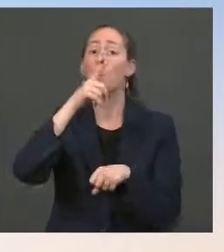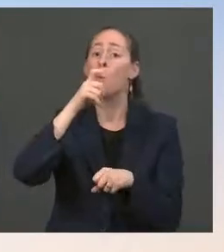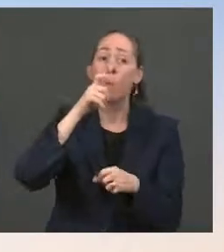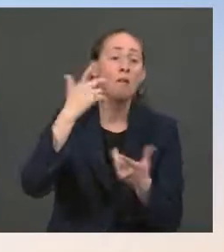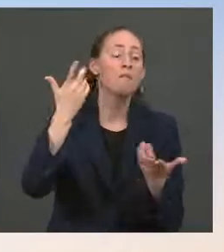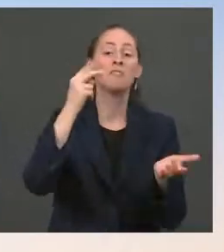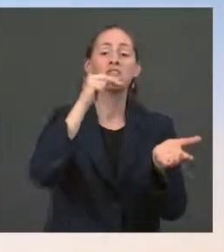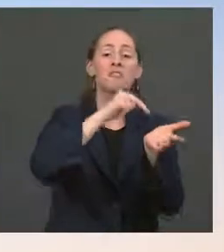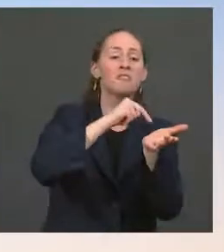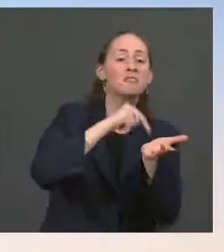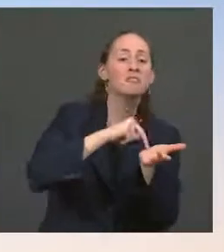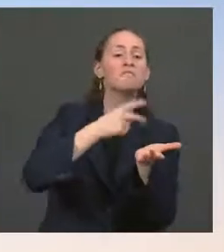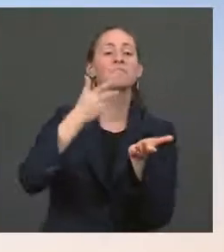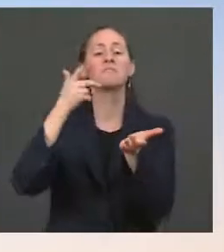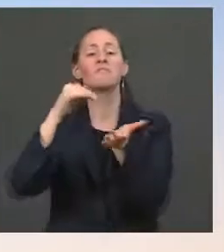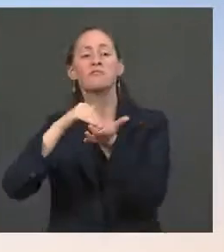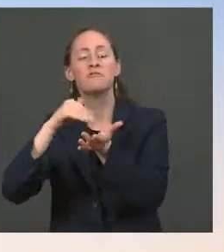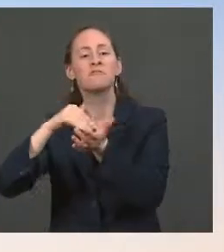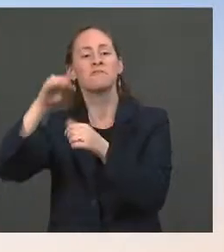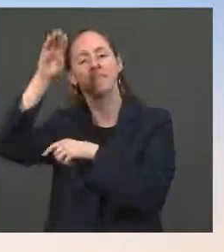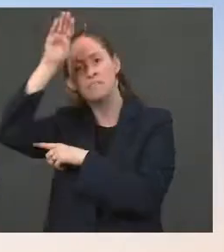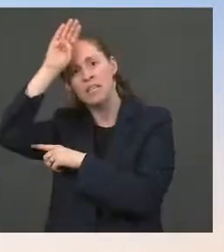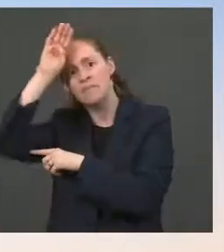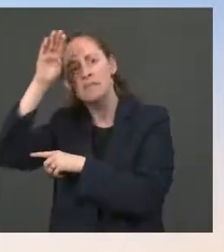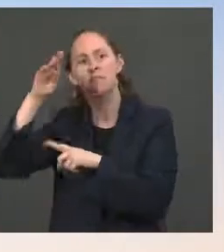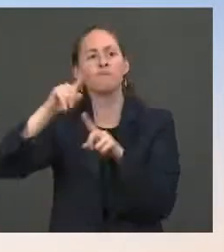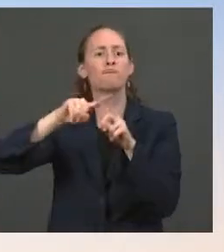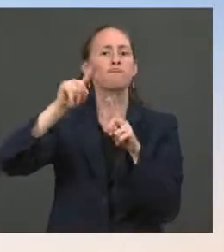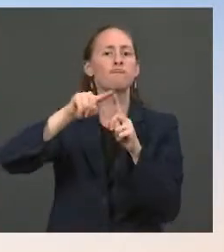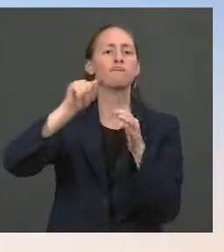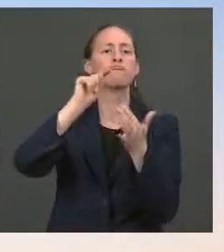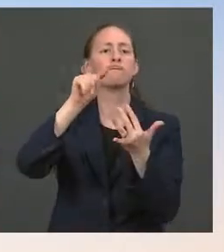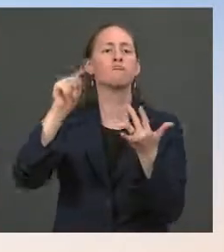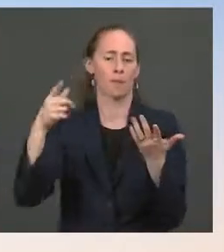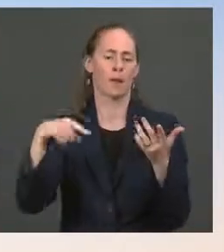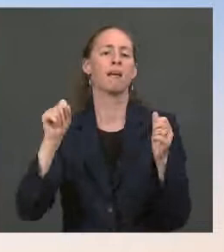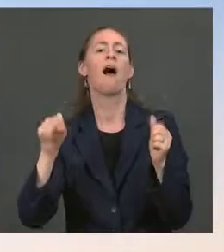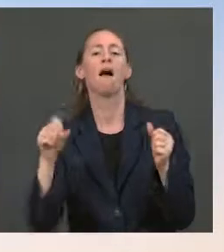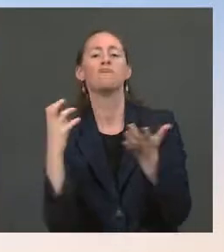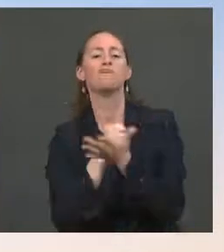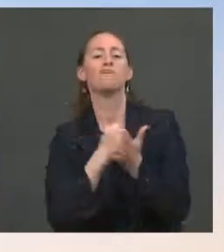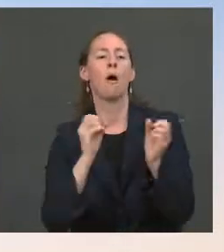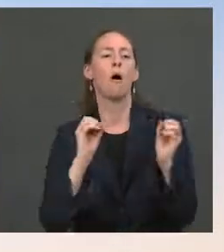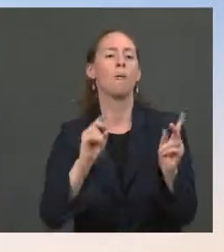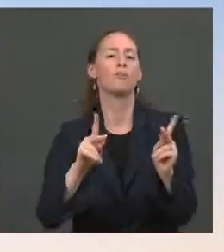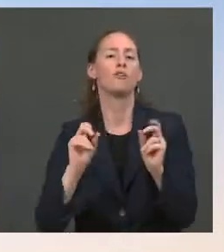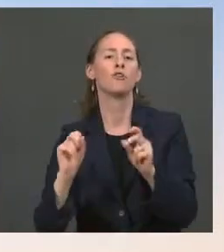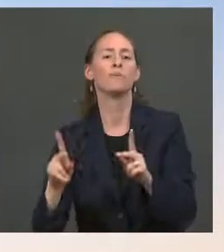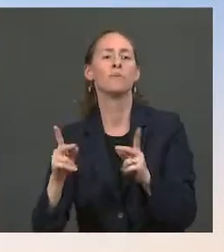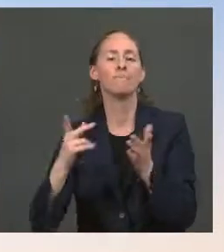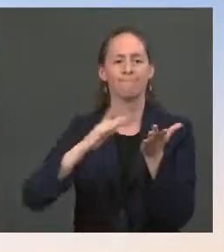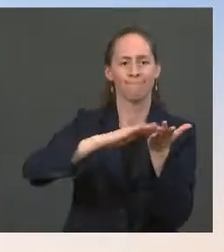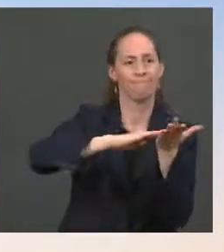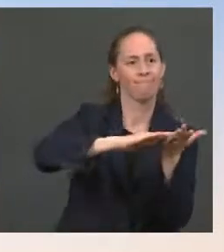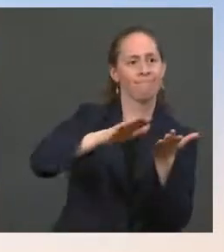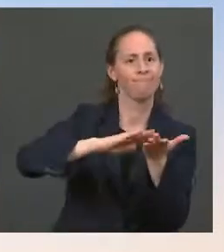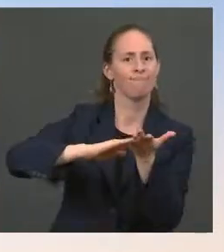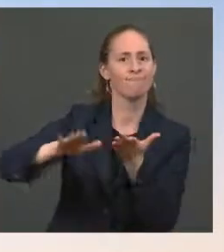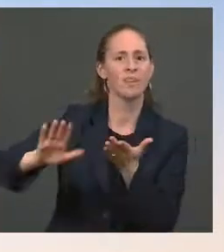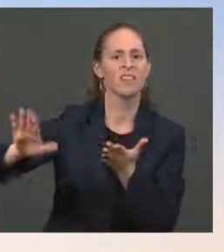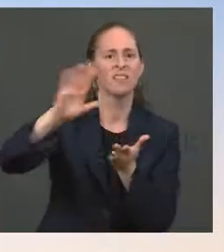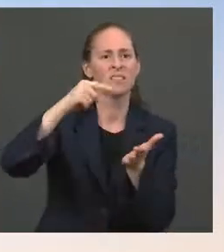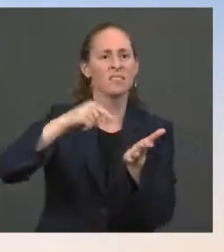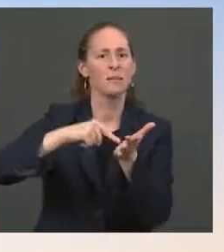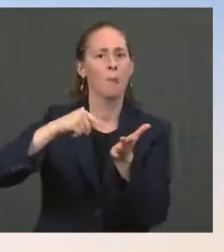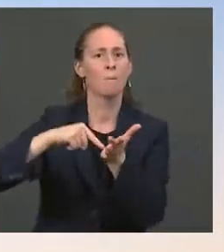our country. It will include an opportunity for public service and many not-for-profit professionals to get any prior payments made on the federal loans for their